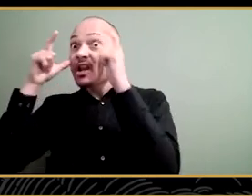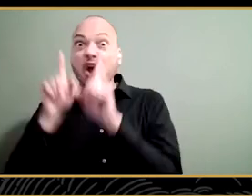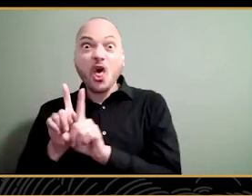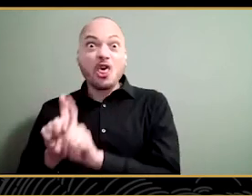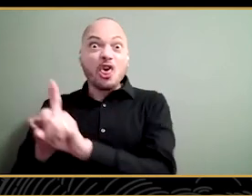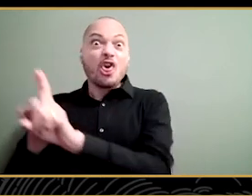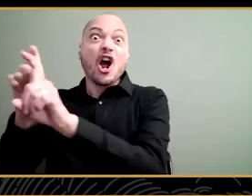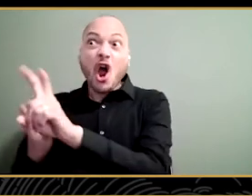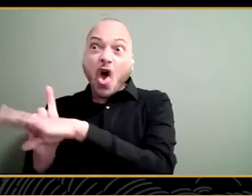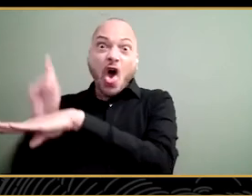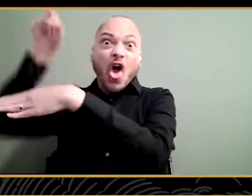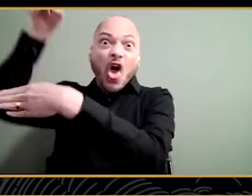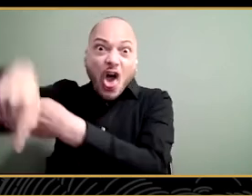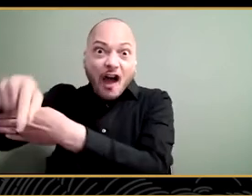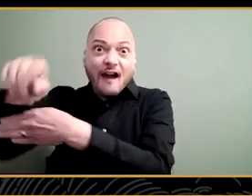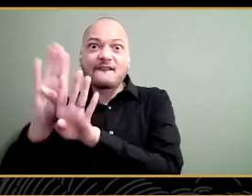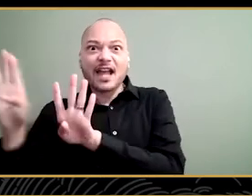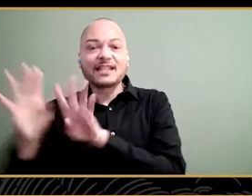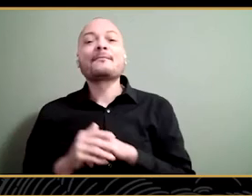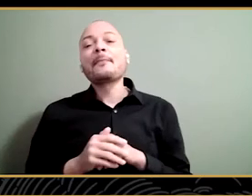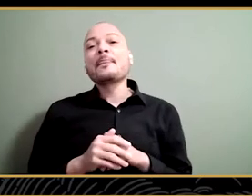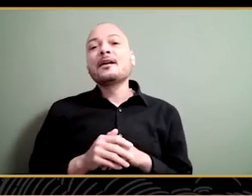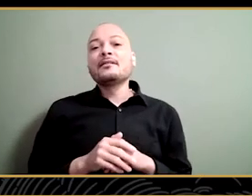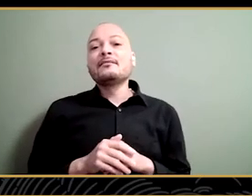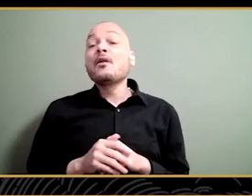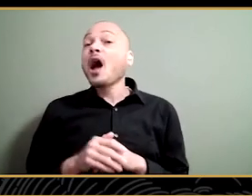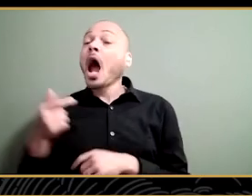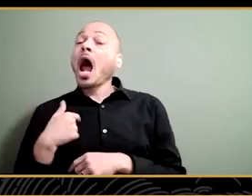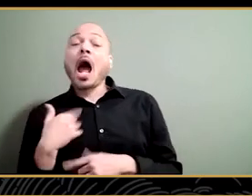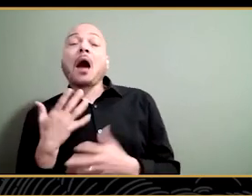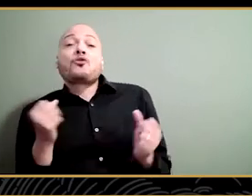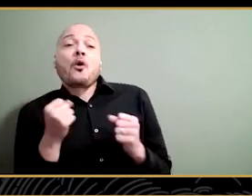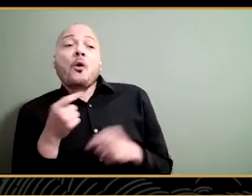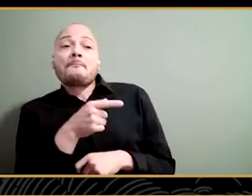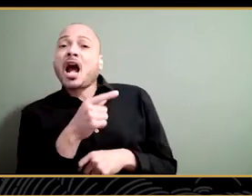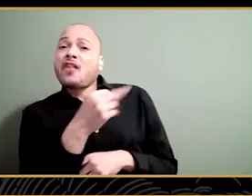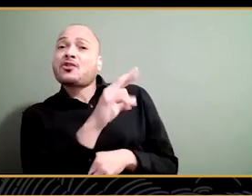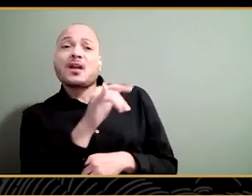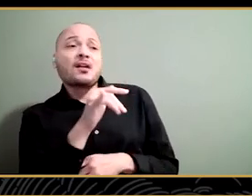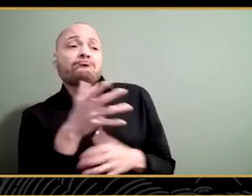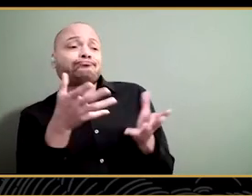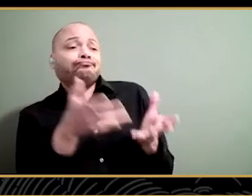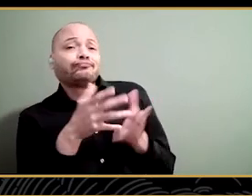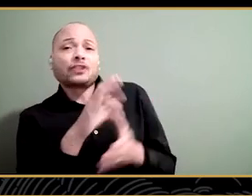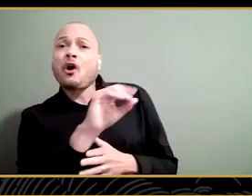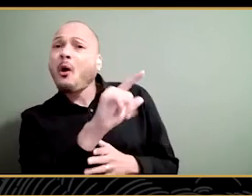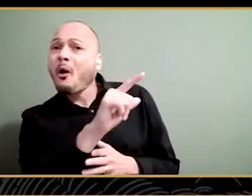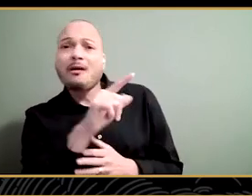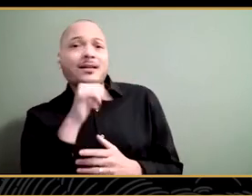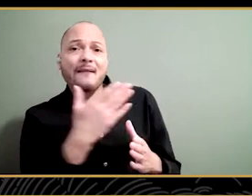fence. I be there cold by the grill. They're unbothered in the backyard. A walking infomercial.